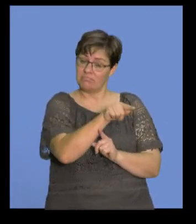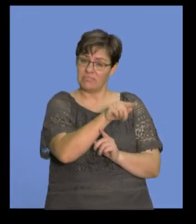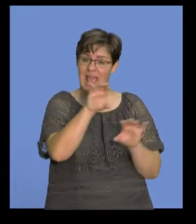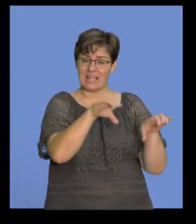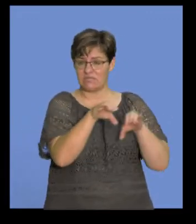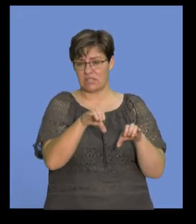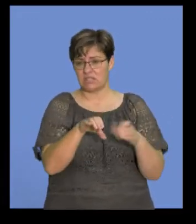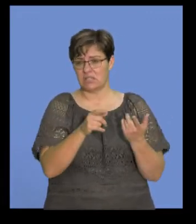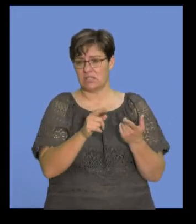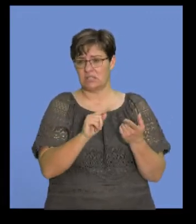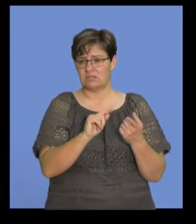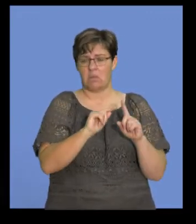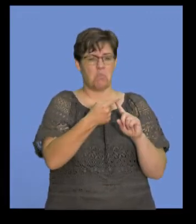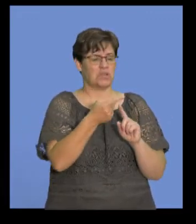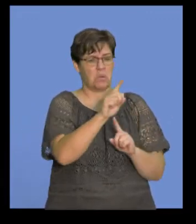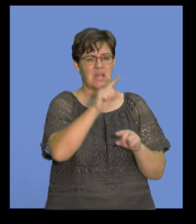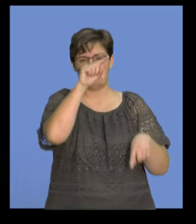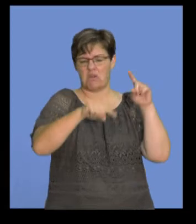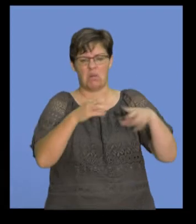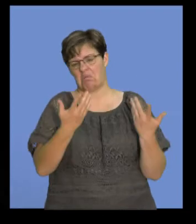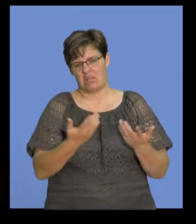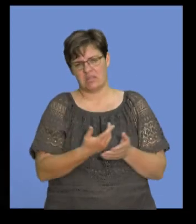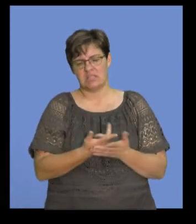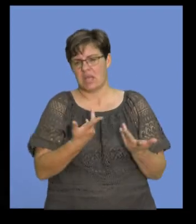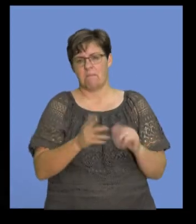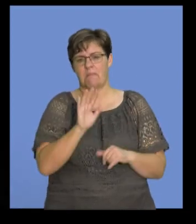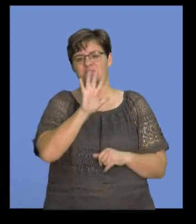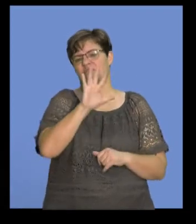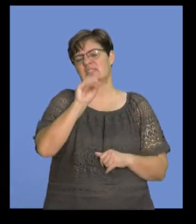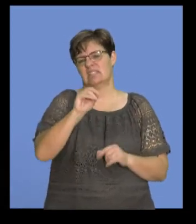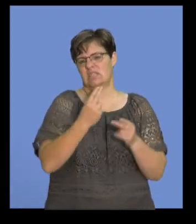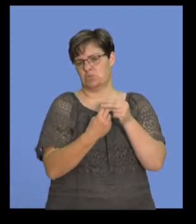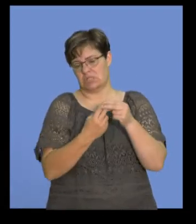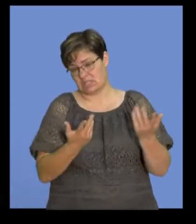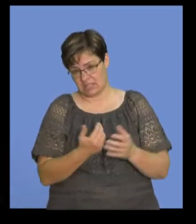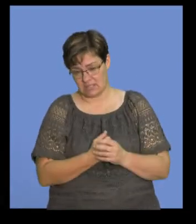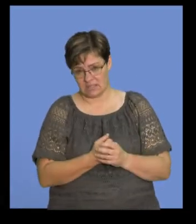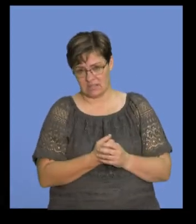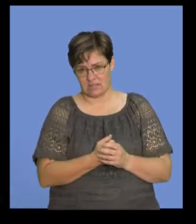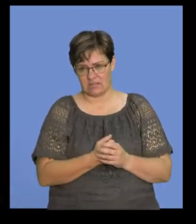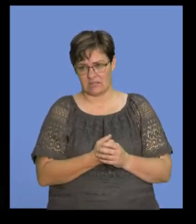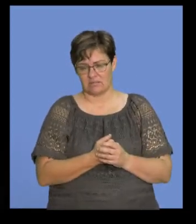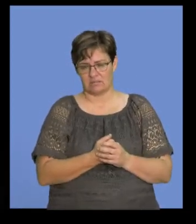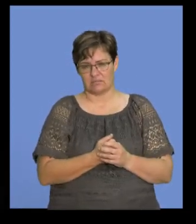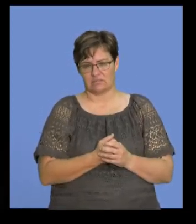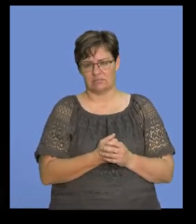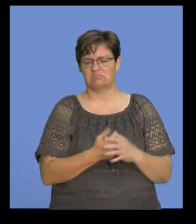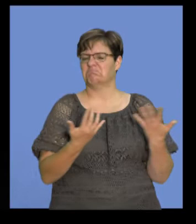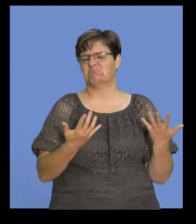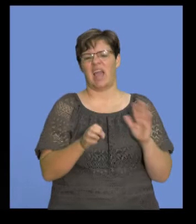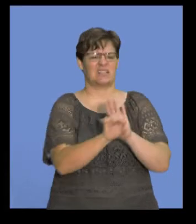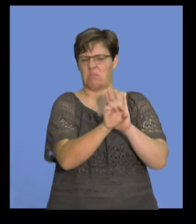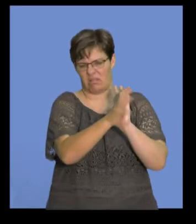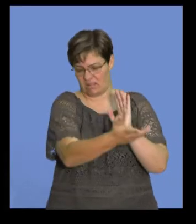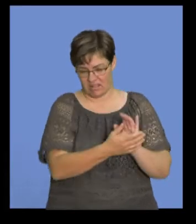be, say at this point. I'm not too sure what the variable be. Say if this was 50 units. Okay, I'm using some arbitrary units.